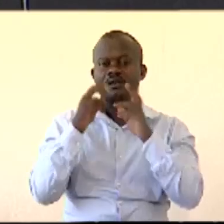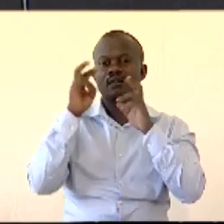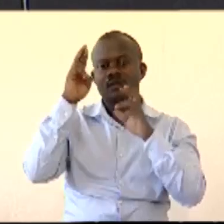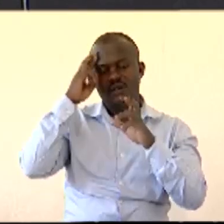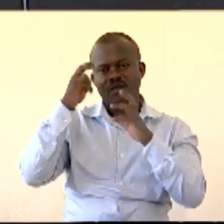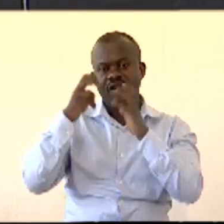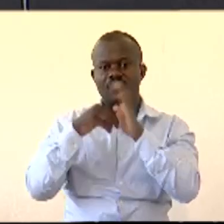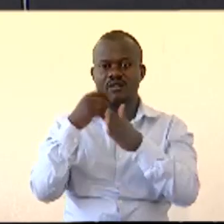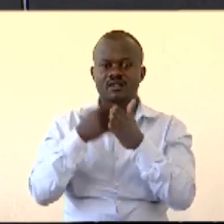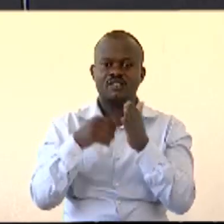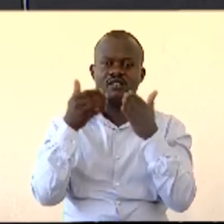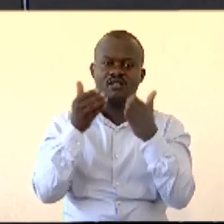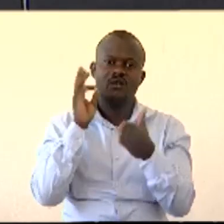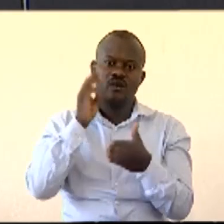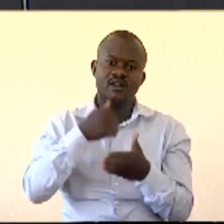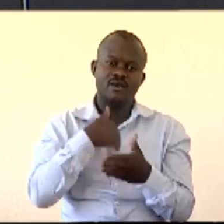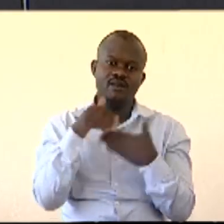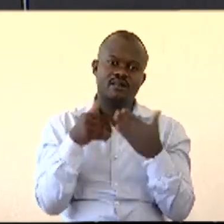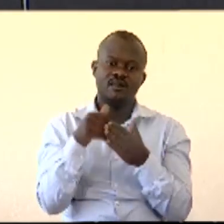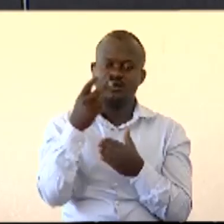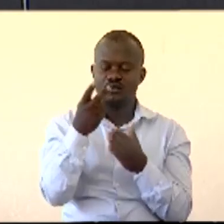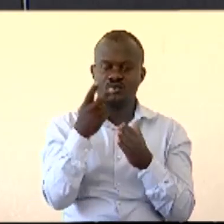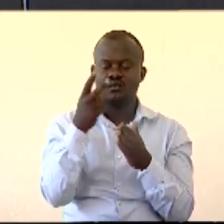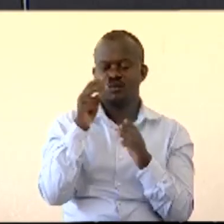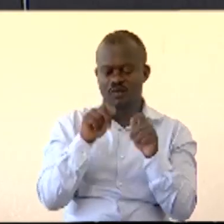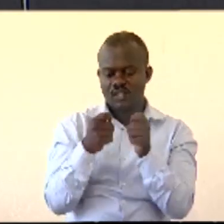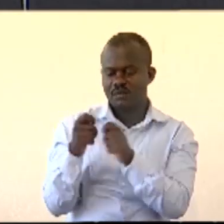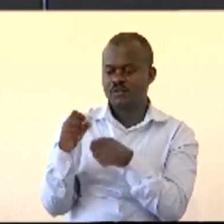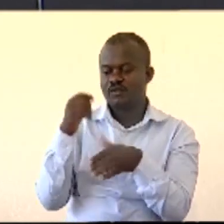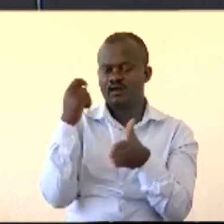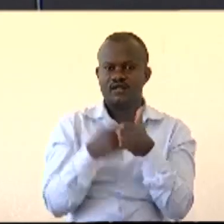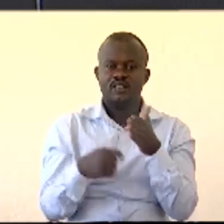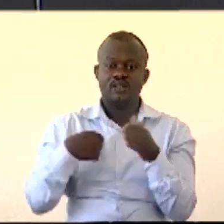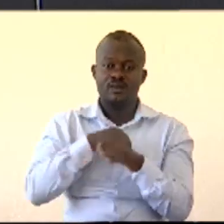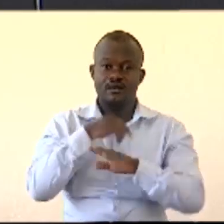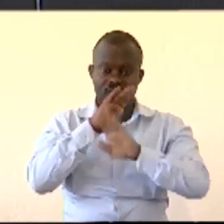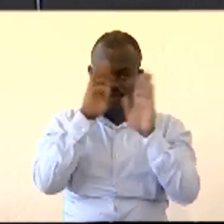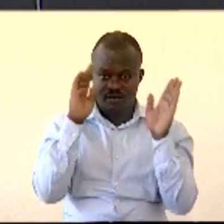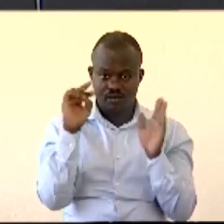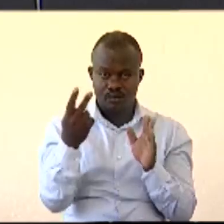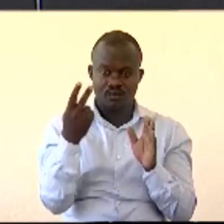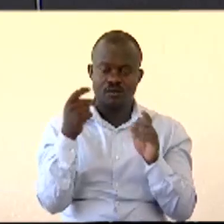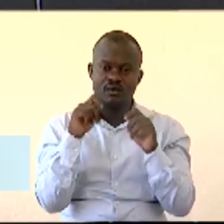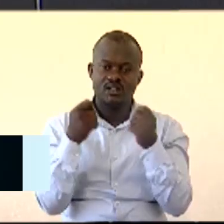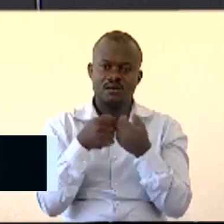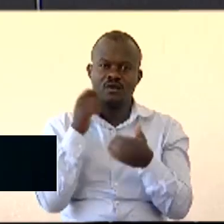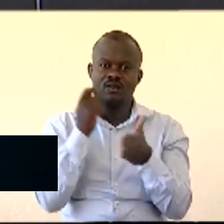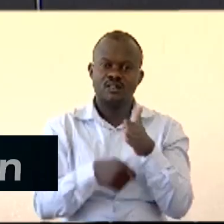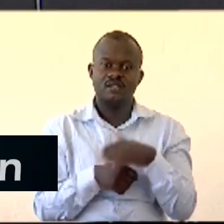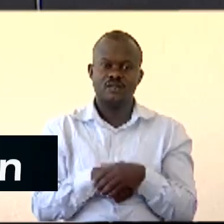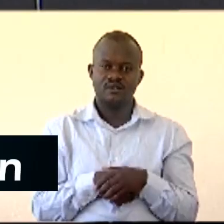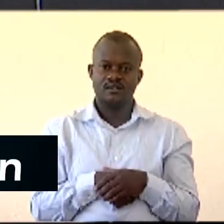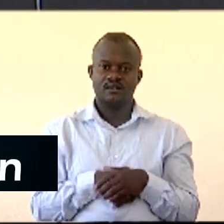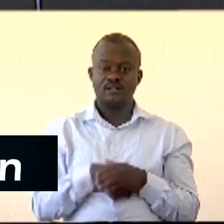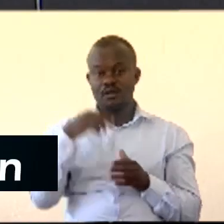here, we have 2 types of charges, as you are well aware. 2 types of charges.